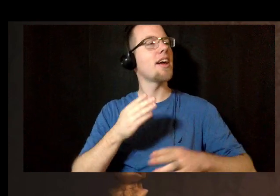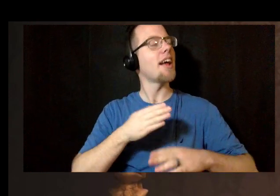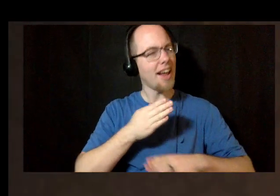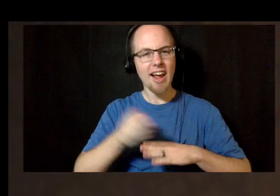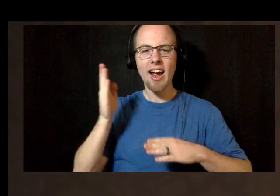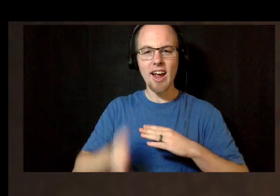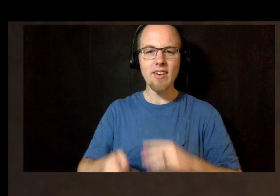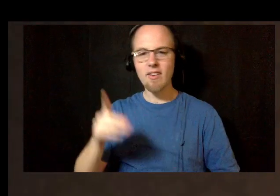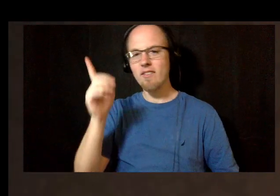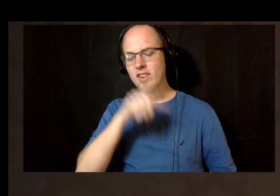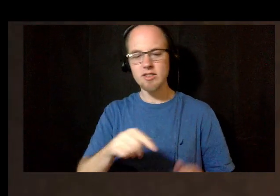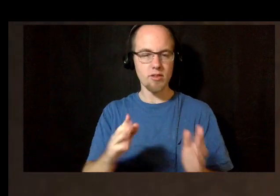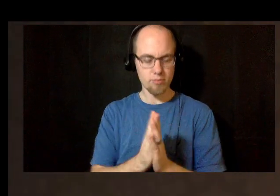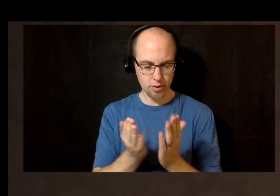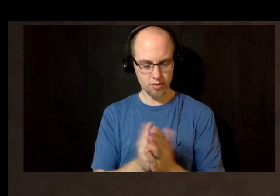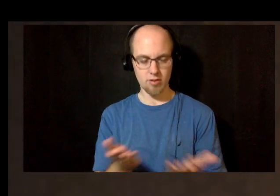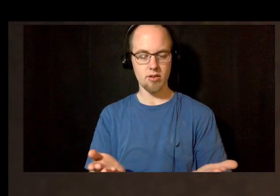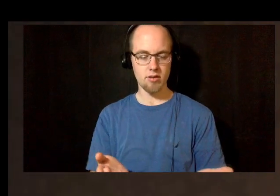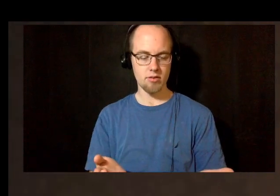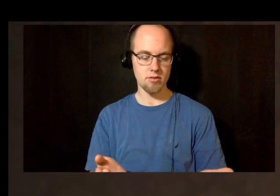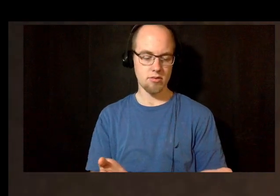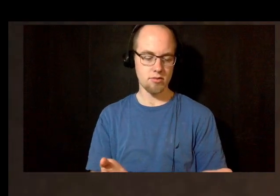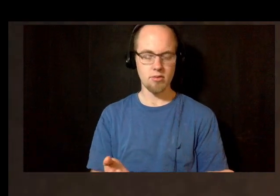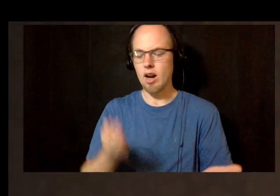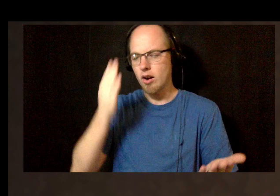Huh? I don't know.